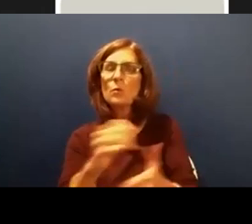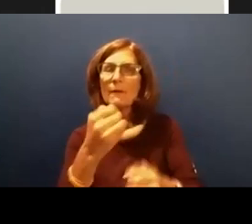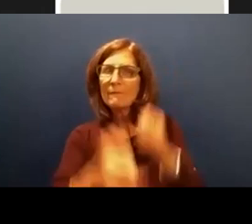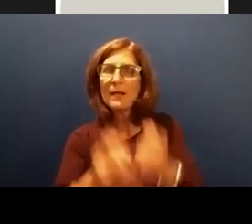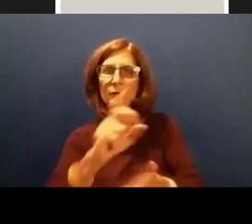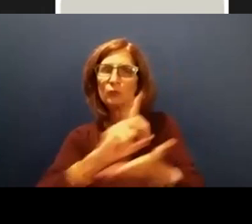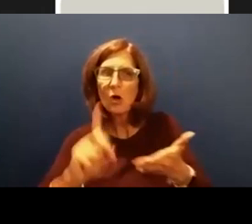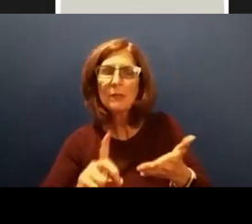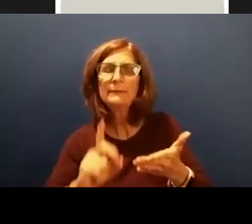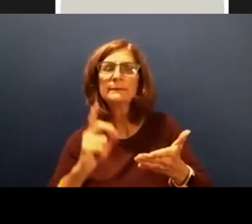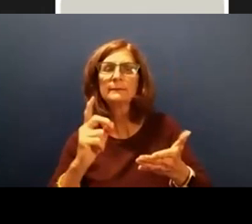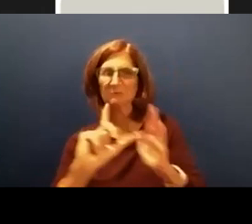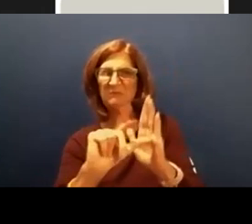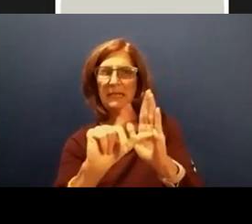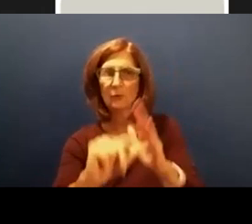date.